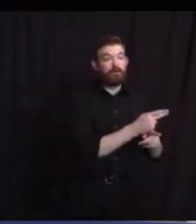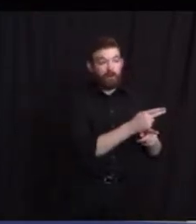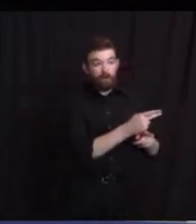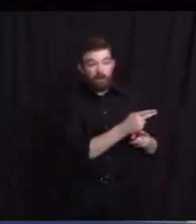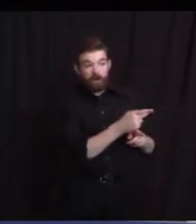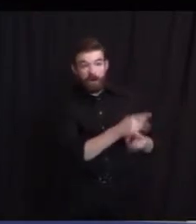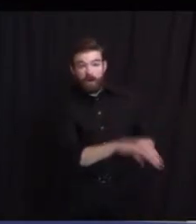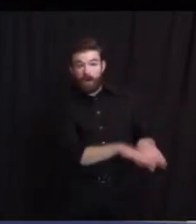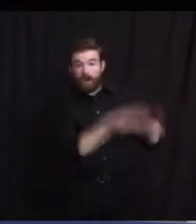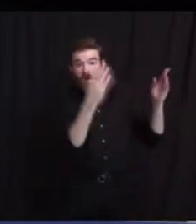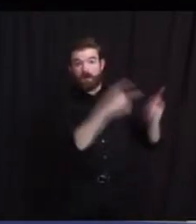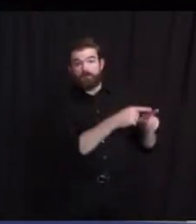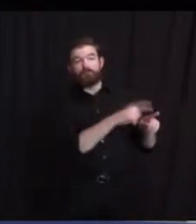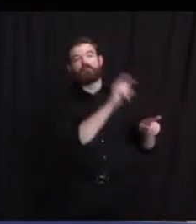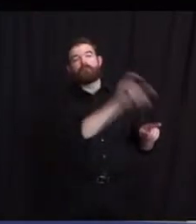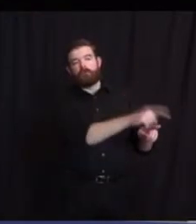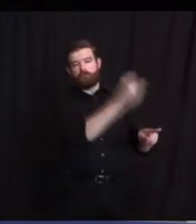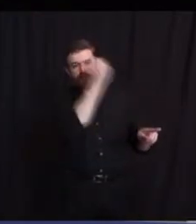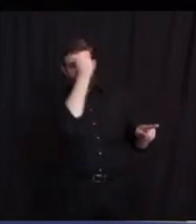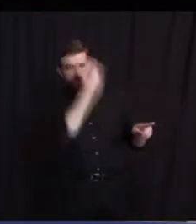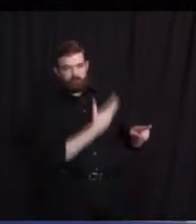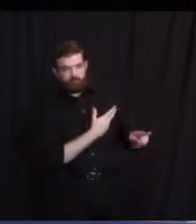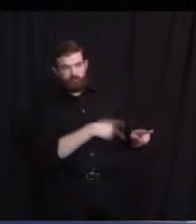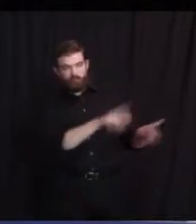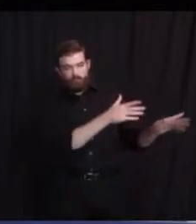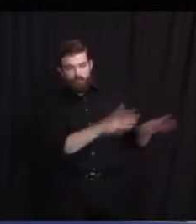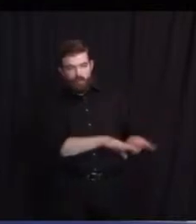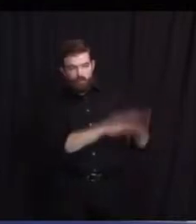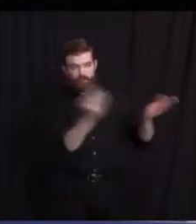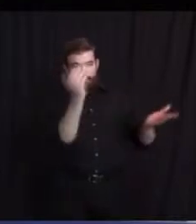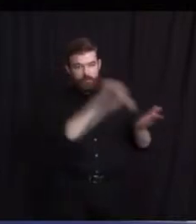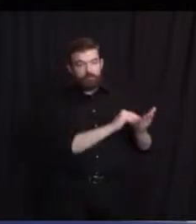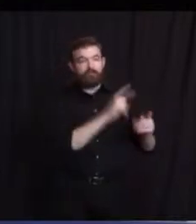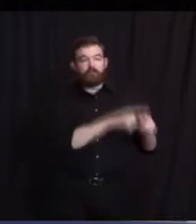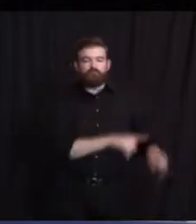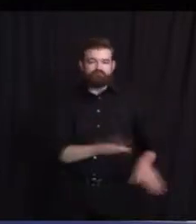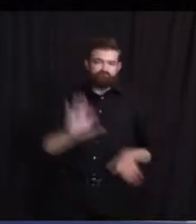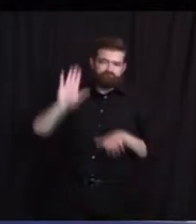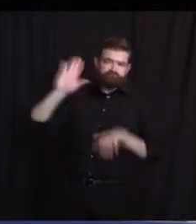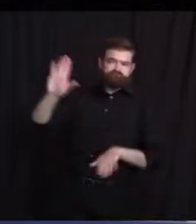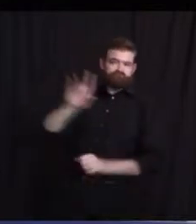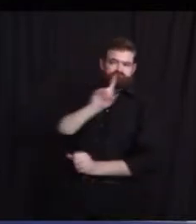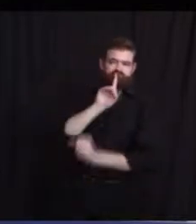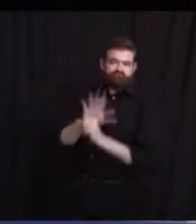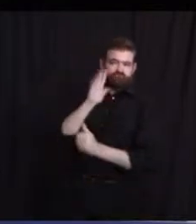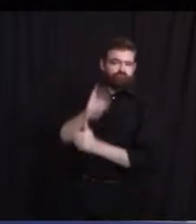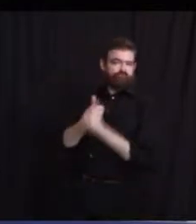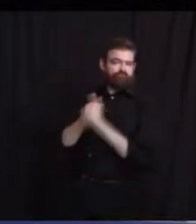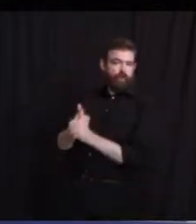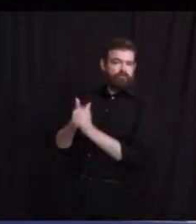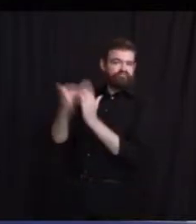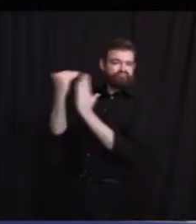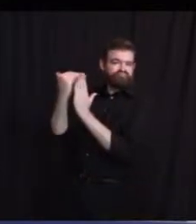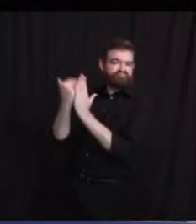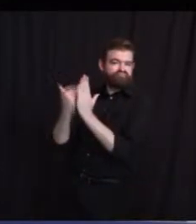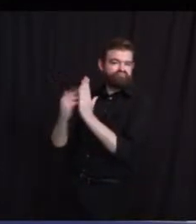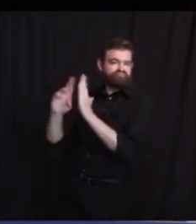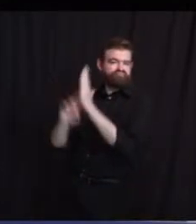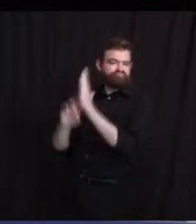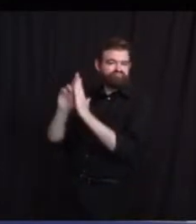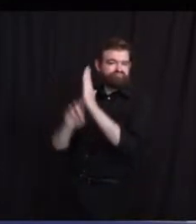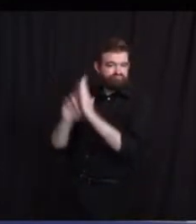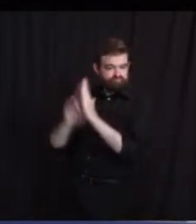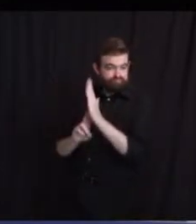follow the safety protocols in place for New Jersey's child care centers. DCF inspectors will begin visiting